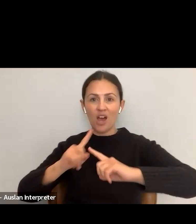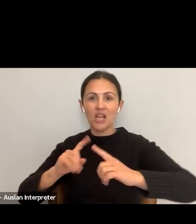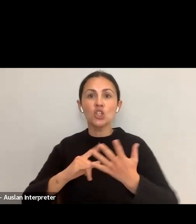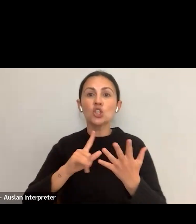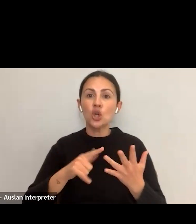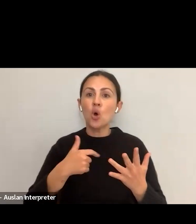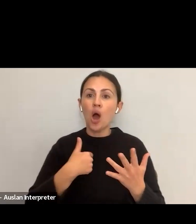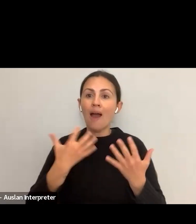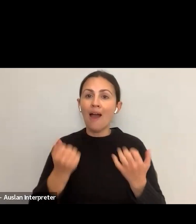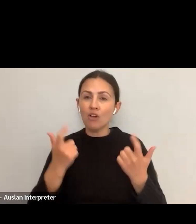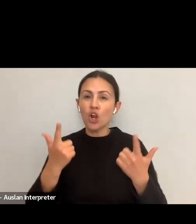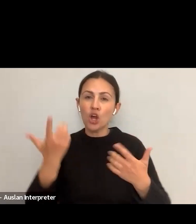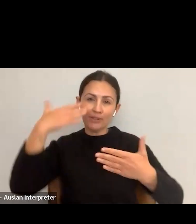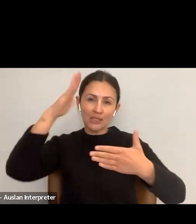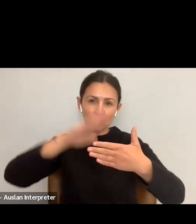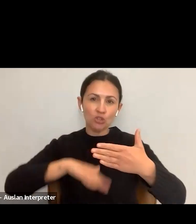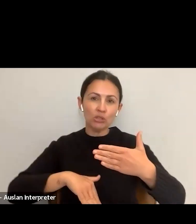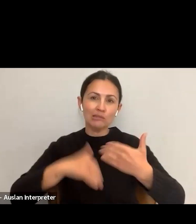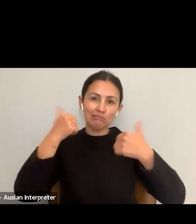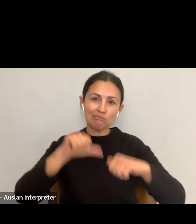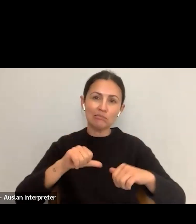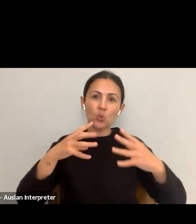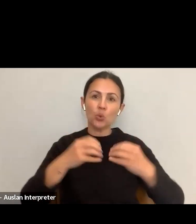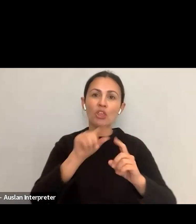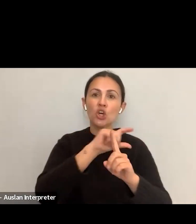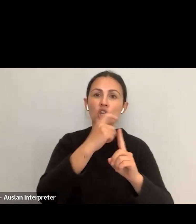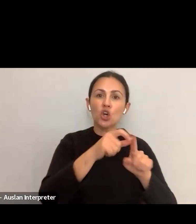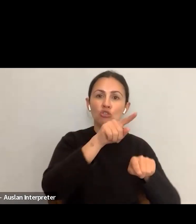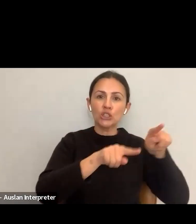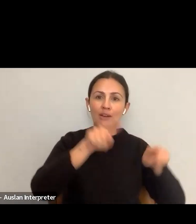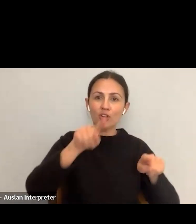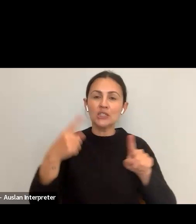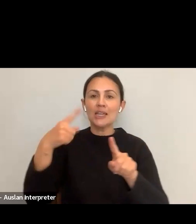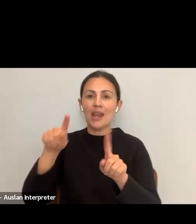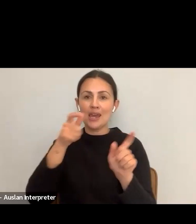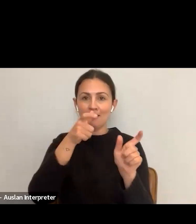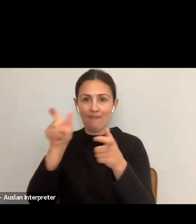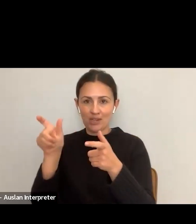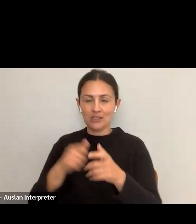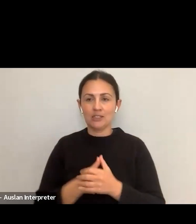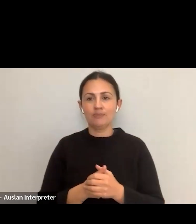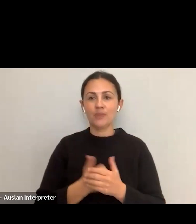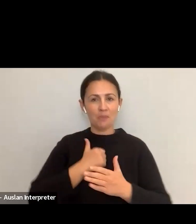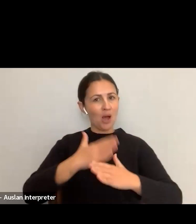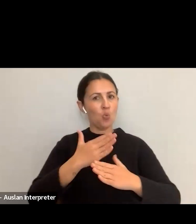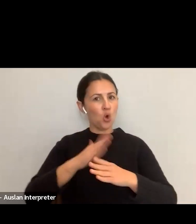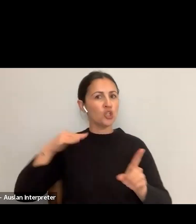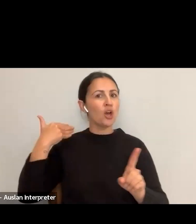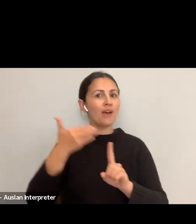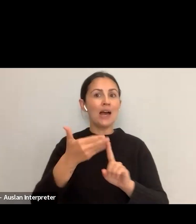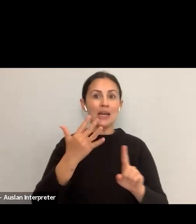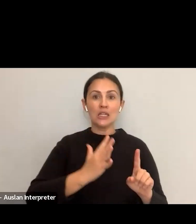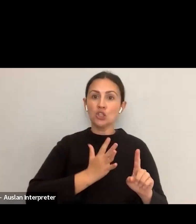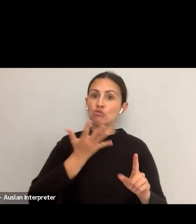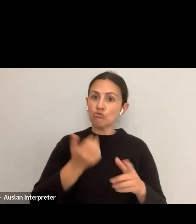of cultural diversity and governance, and it's been an interesting journey. I have a lot